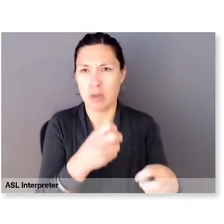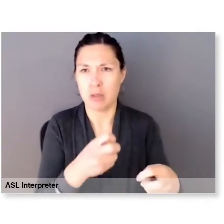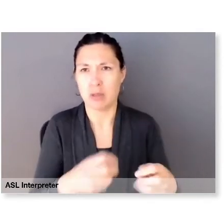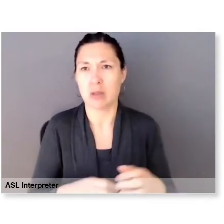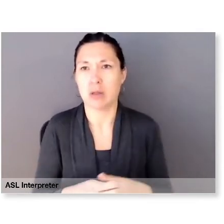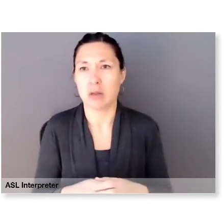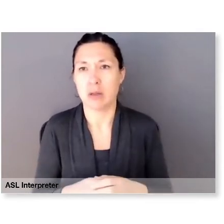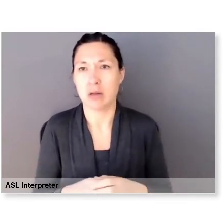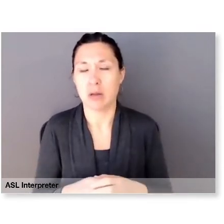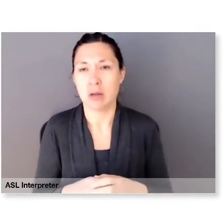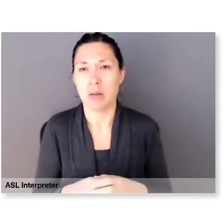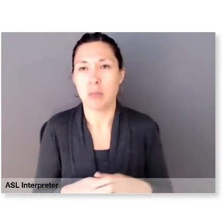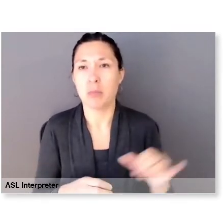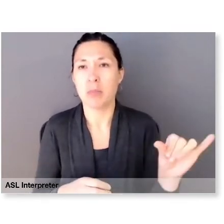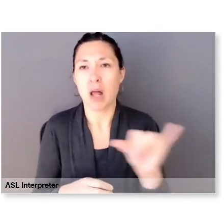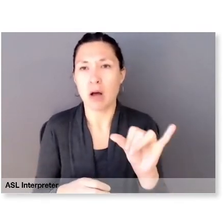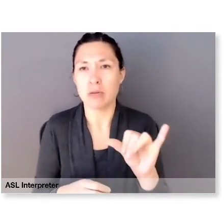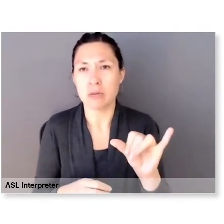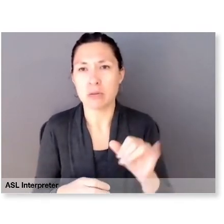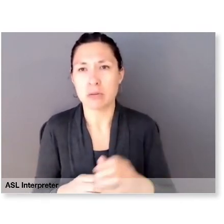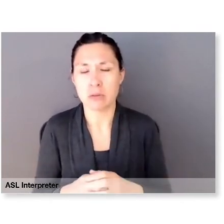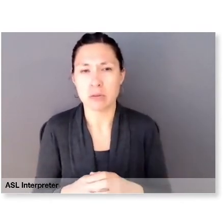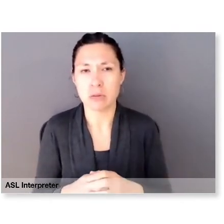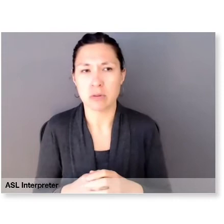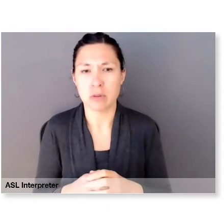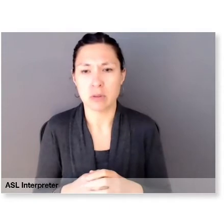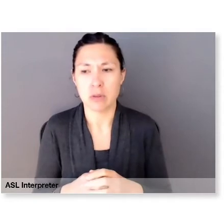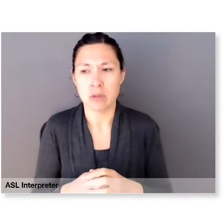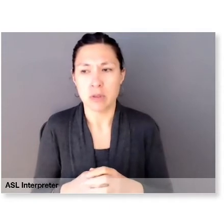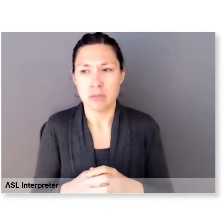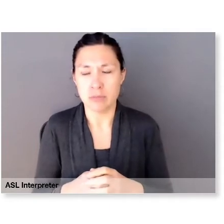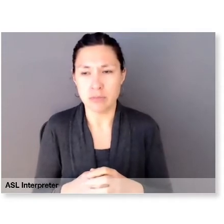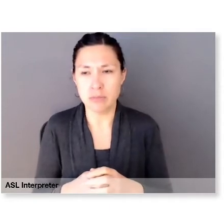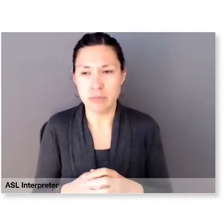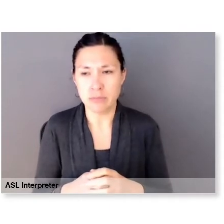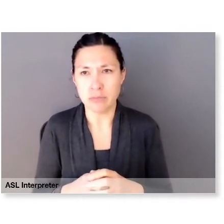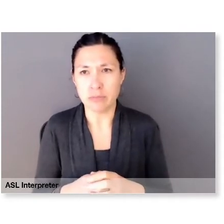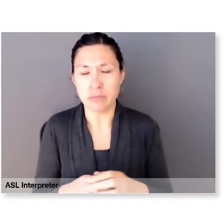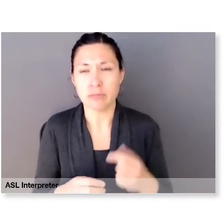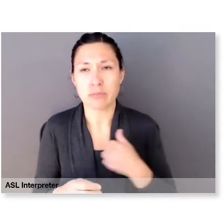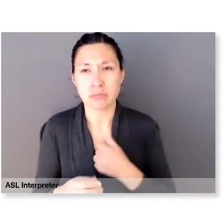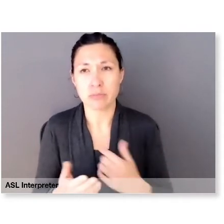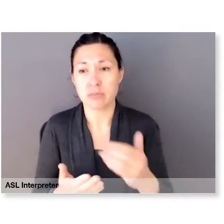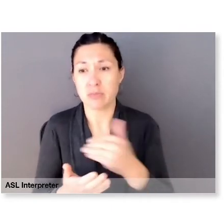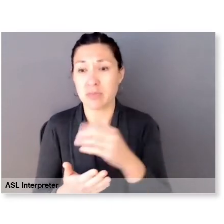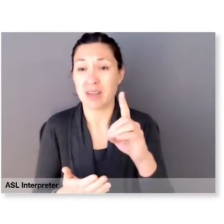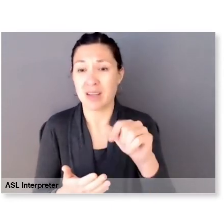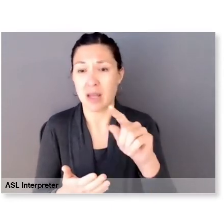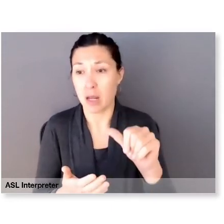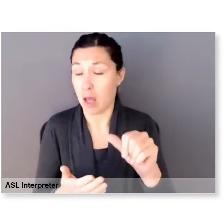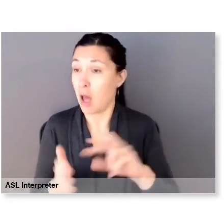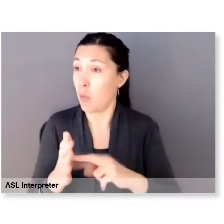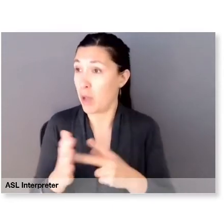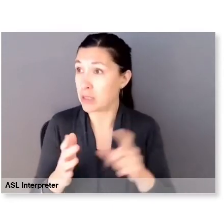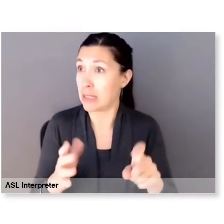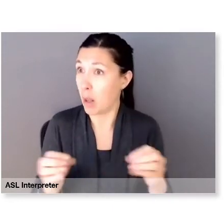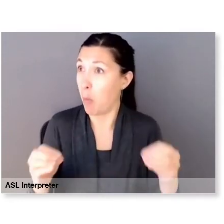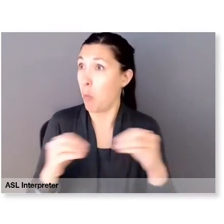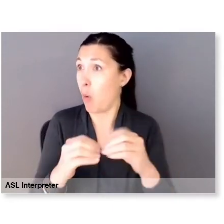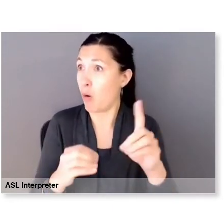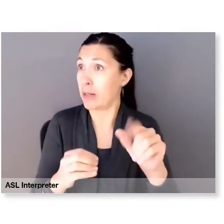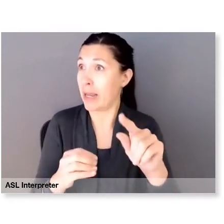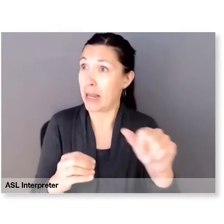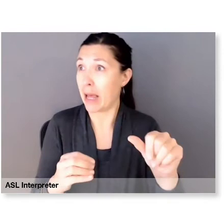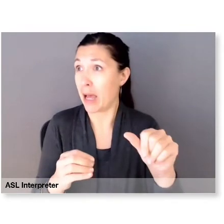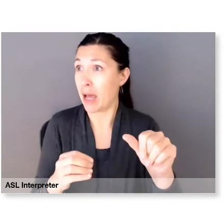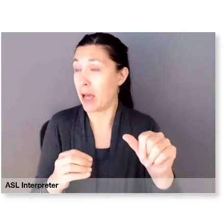essentially what you said, like we've collected data, we're aware of the problem, and what we need next is not more data collection or more intensive analysis